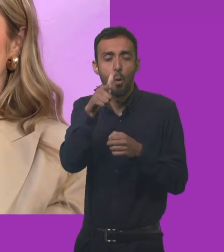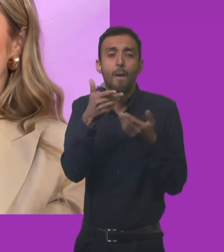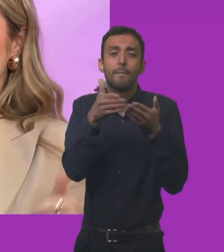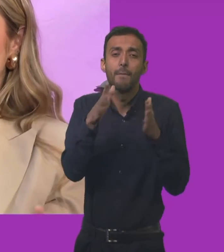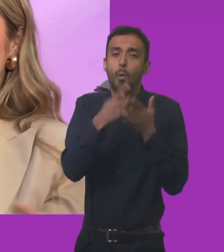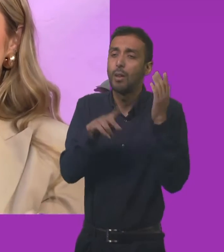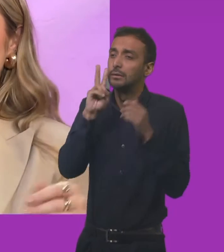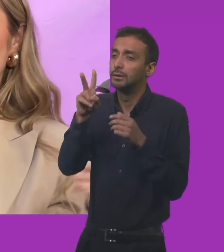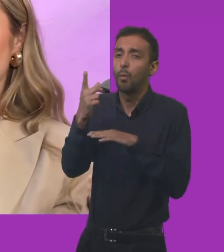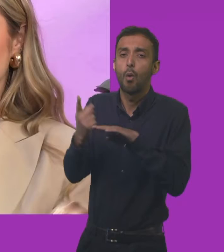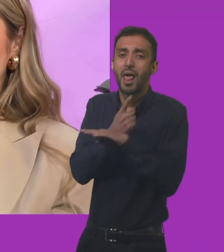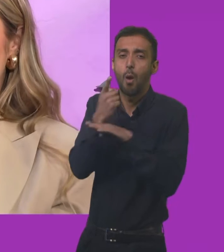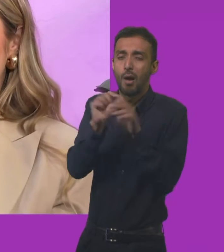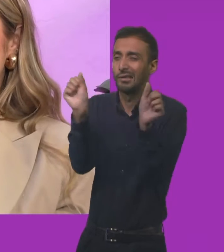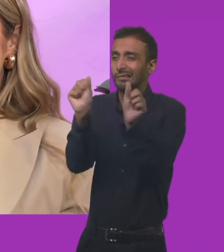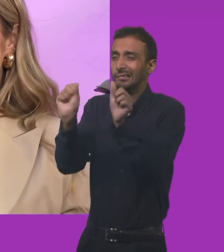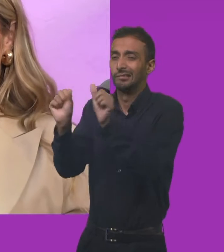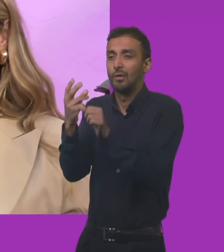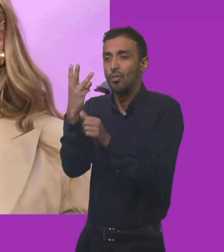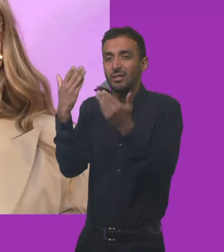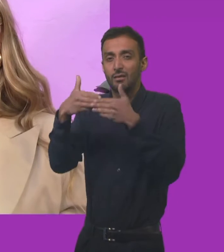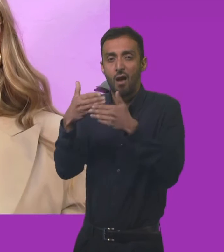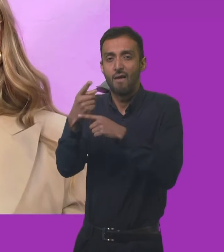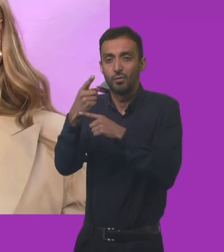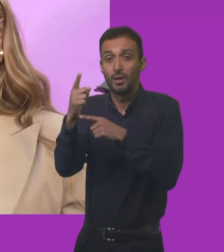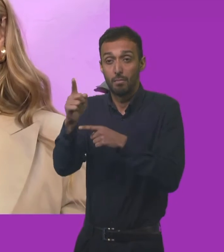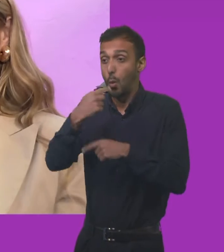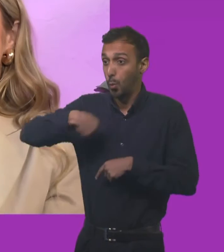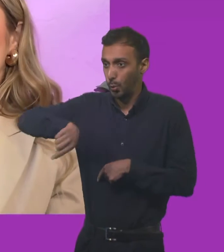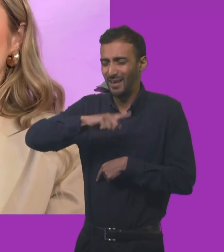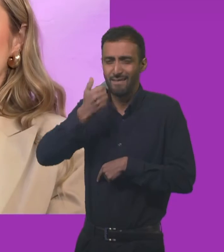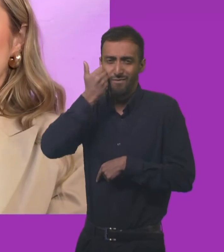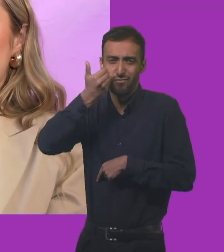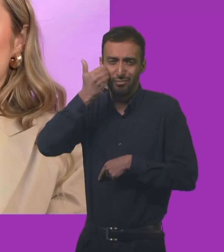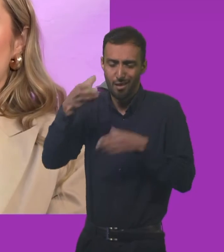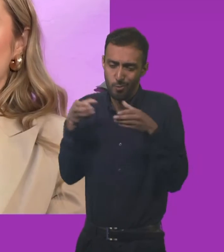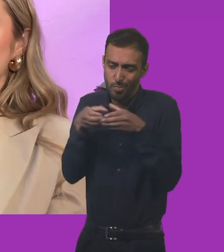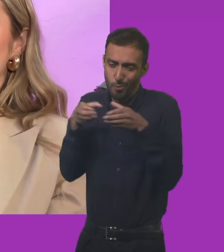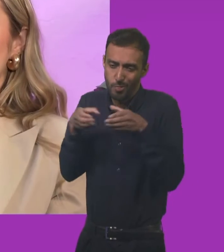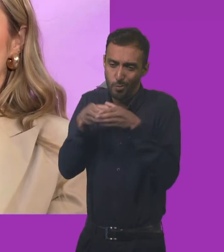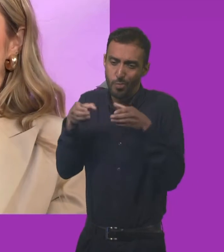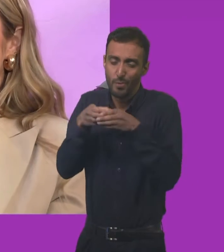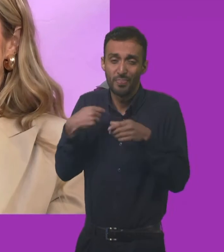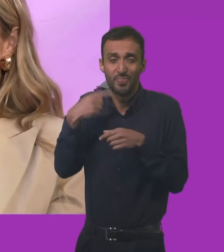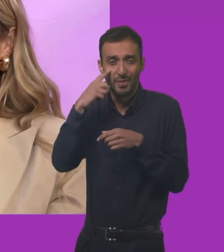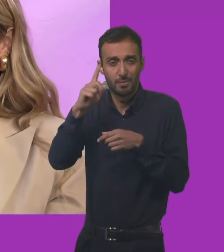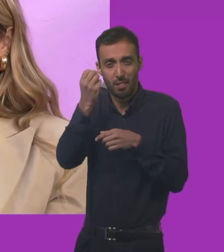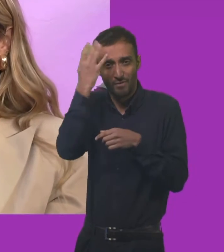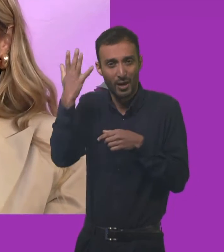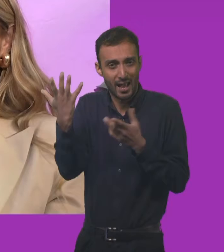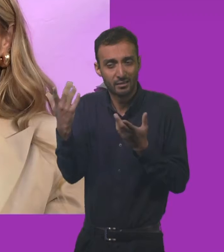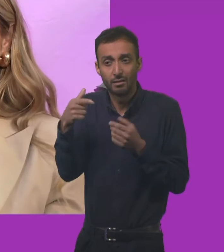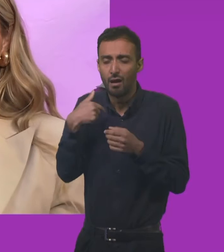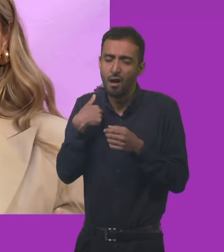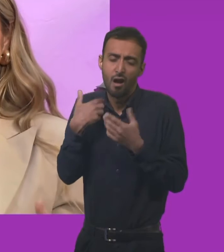week, but we were together every day, all day. So I think that's what people forget, and you do build real bonds, and also you don't